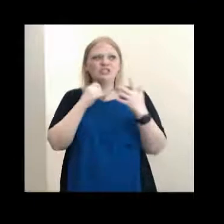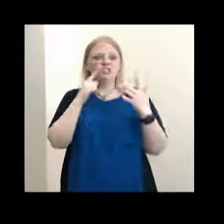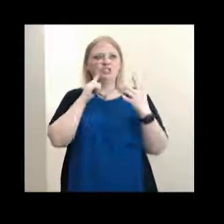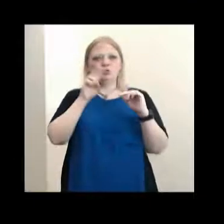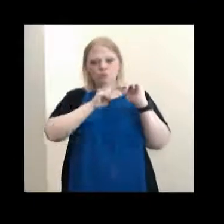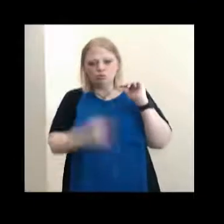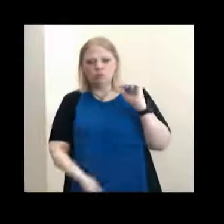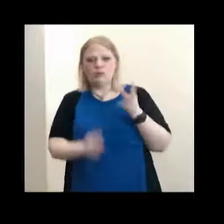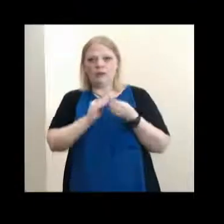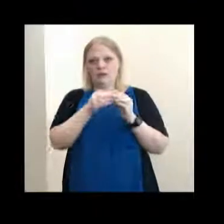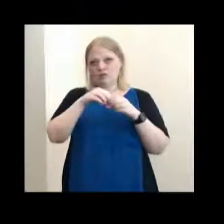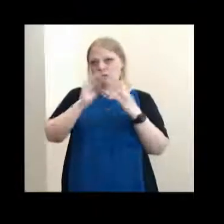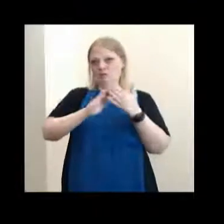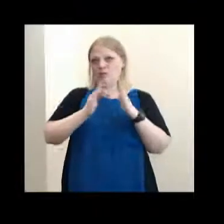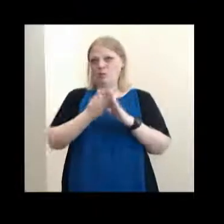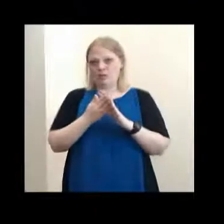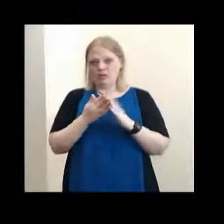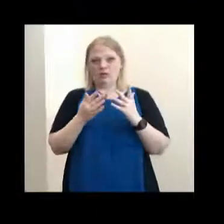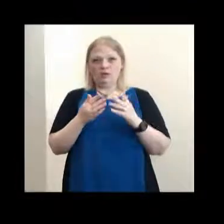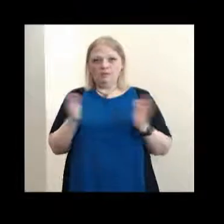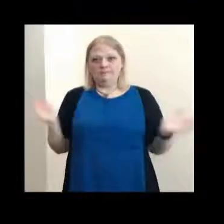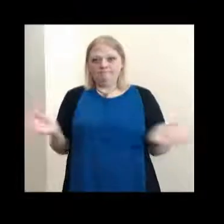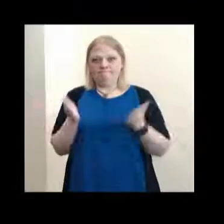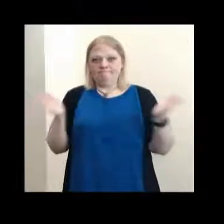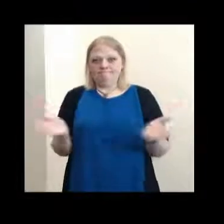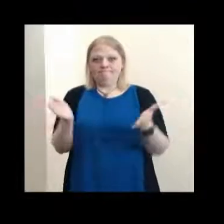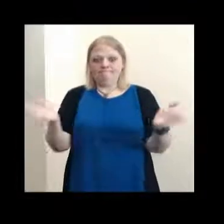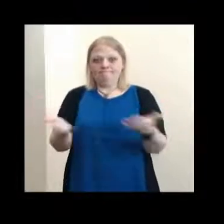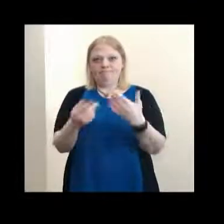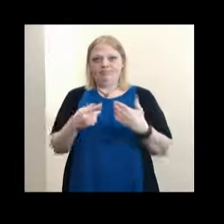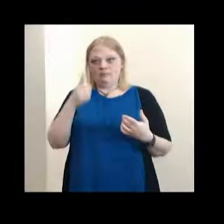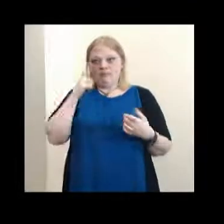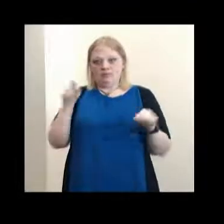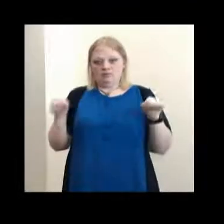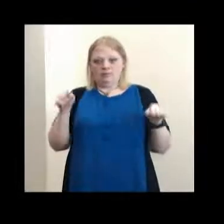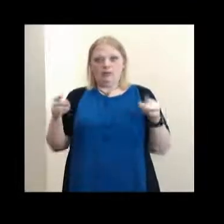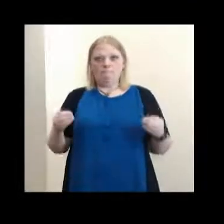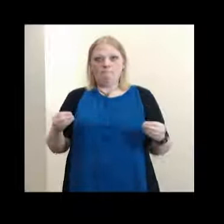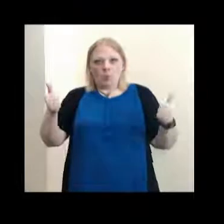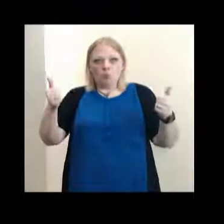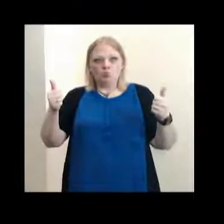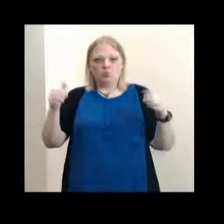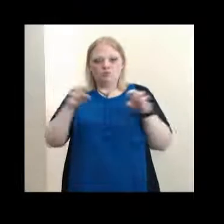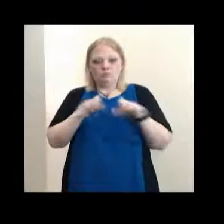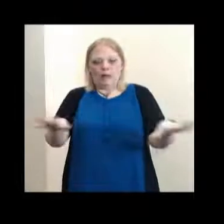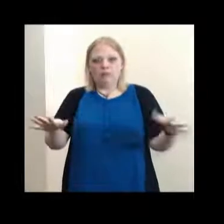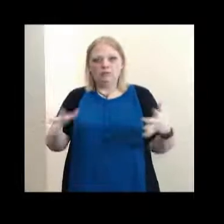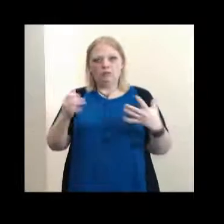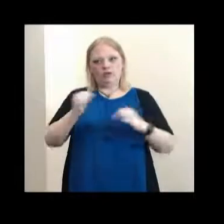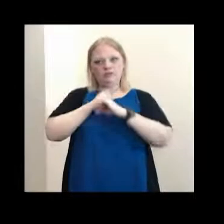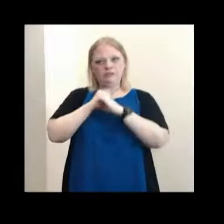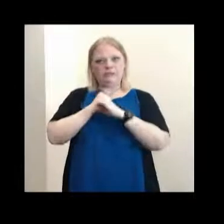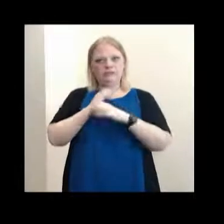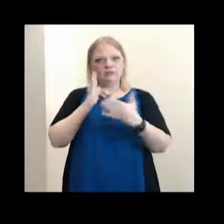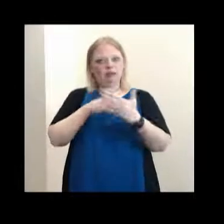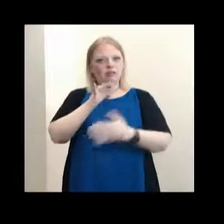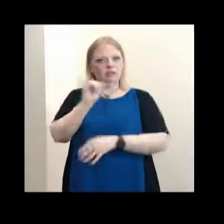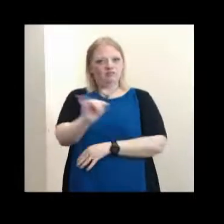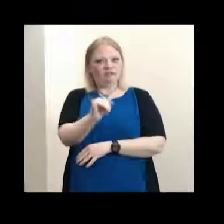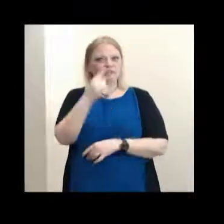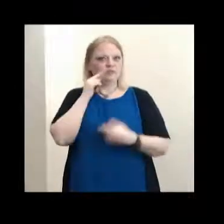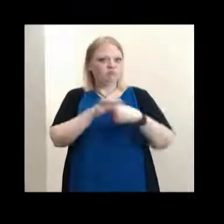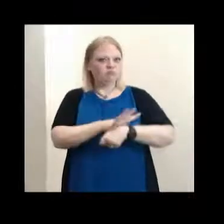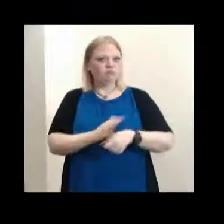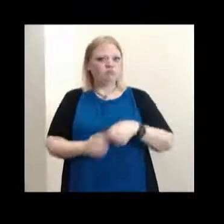numbers in our community, is by getting people where we're seeing the most transmission protected against infection for